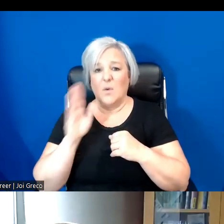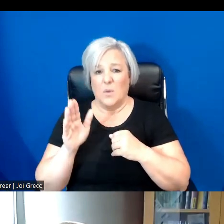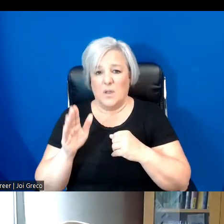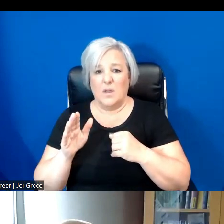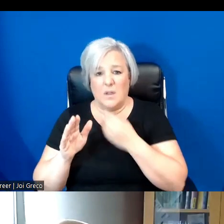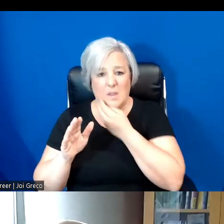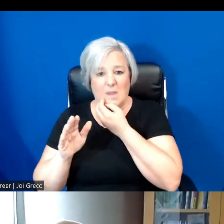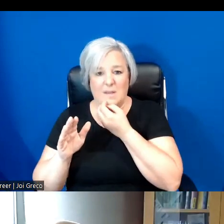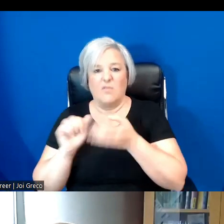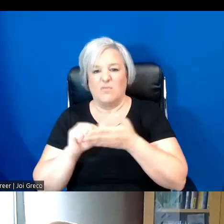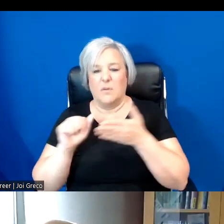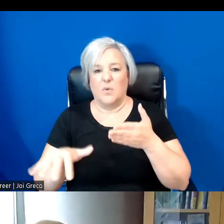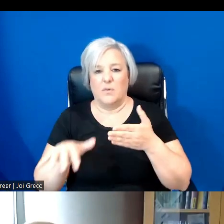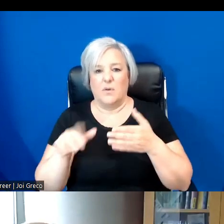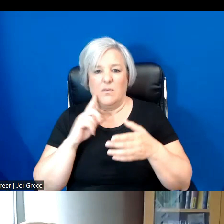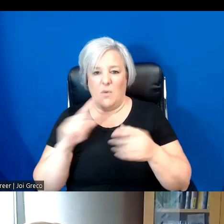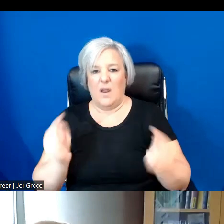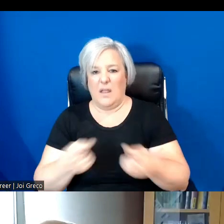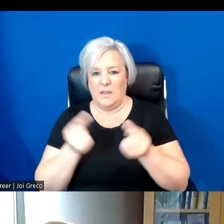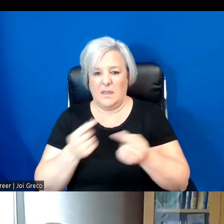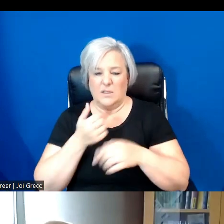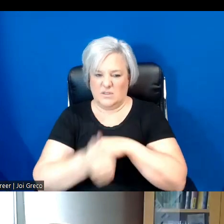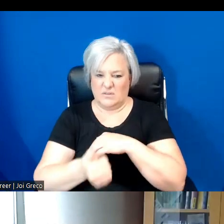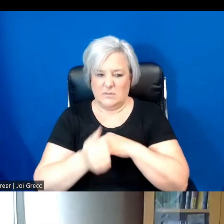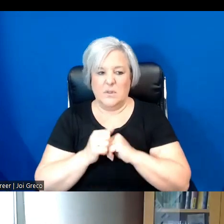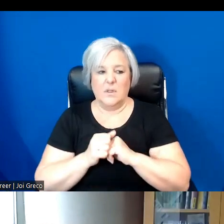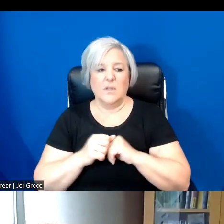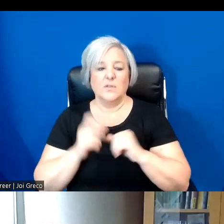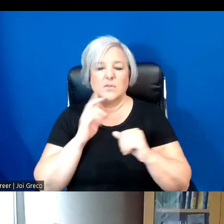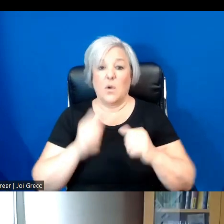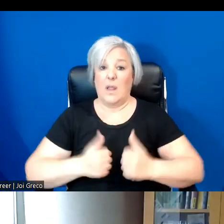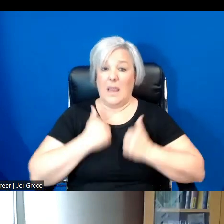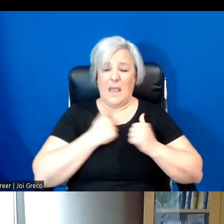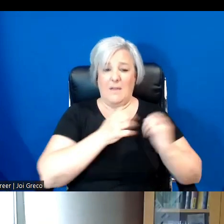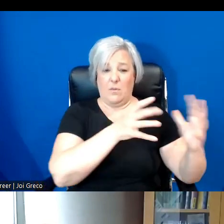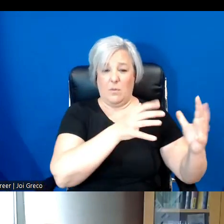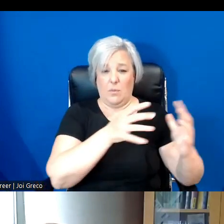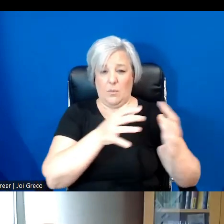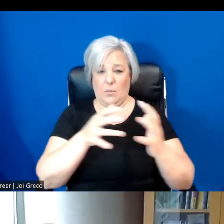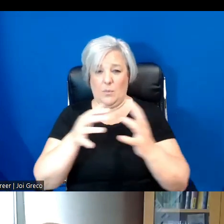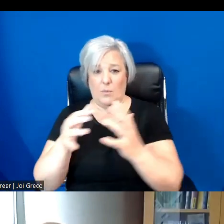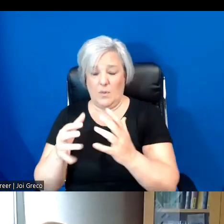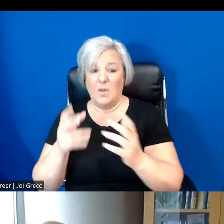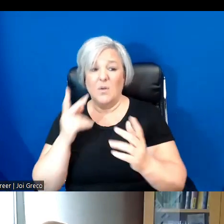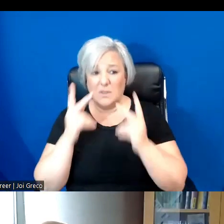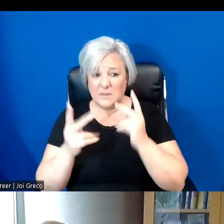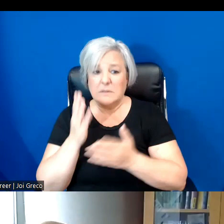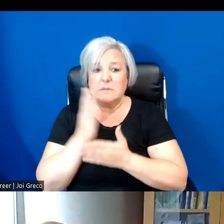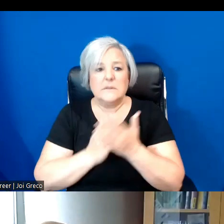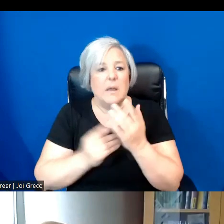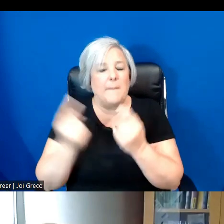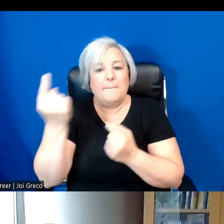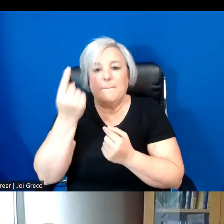for an allegation of harm. So a lot of kids, if we look at them from a life course perspective or over their life course, are experiencing some sort